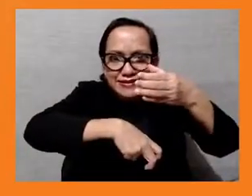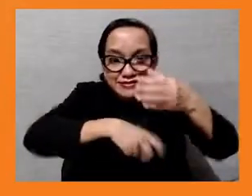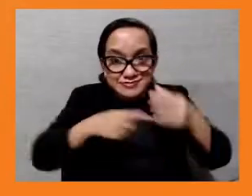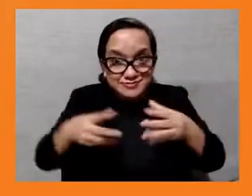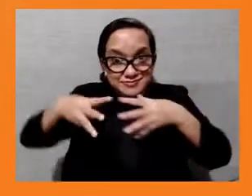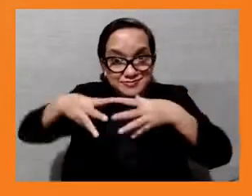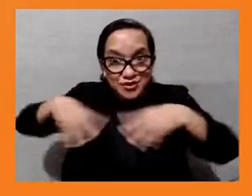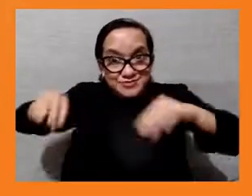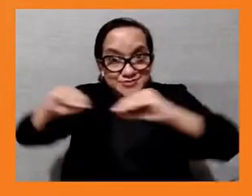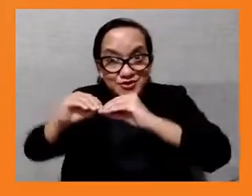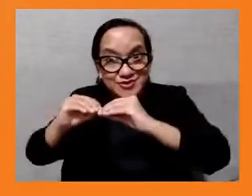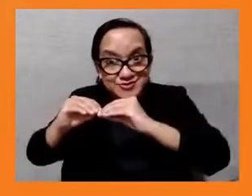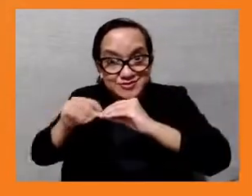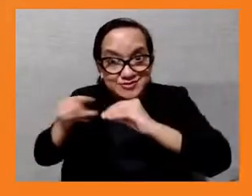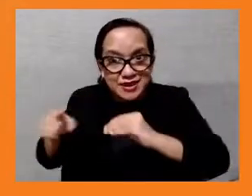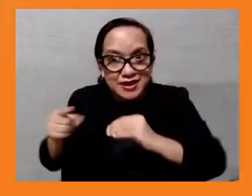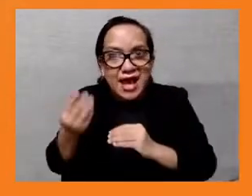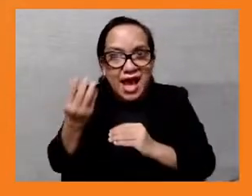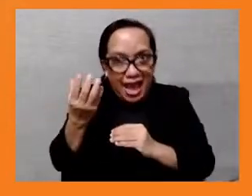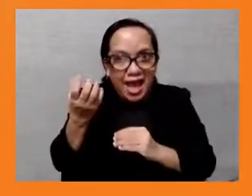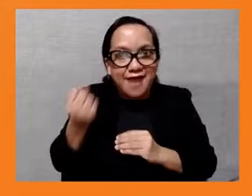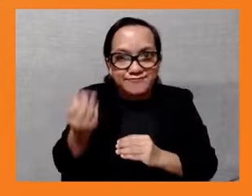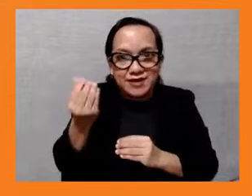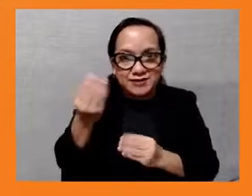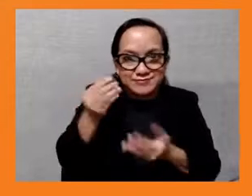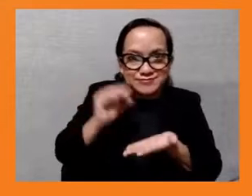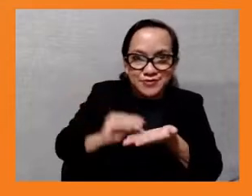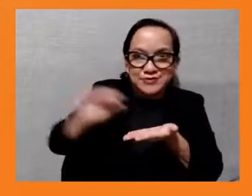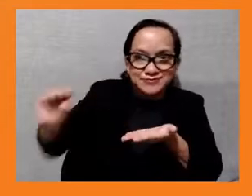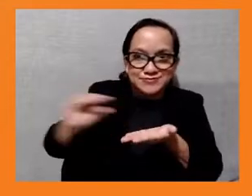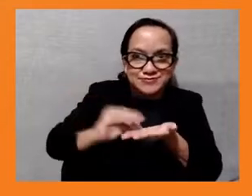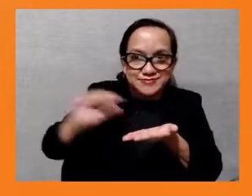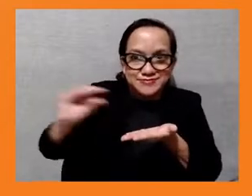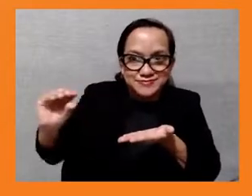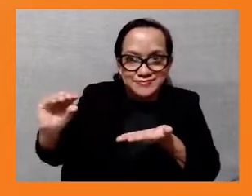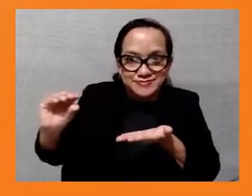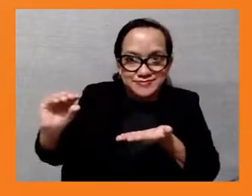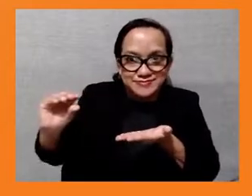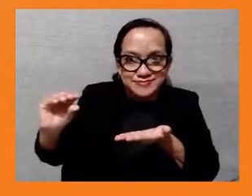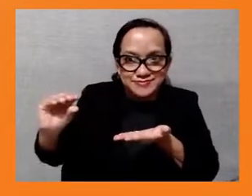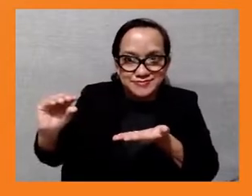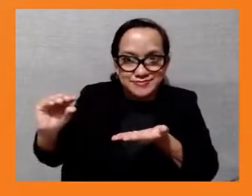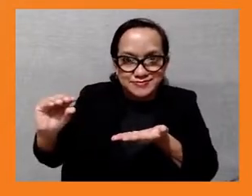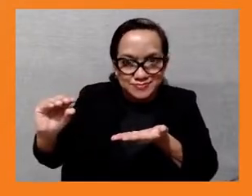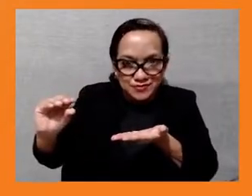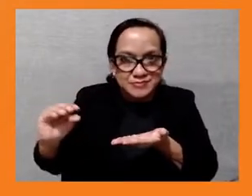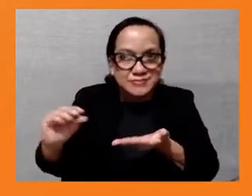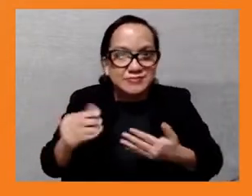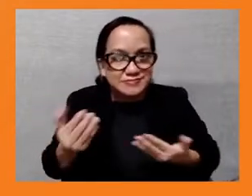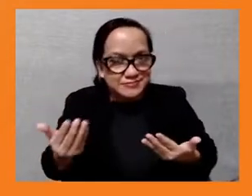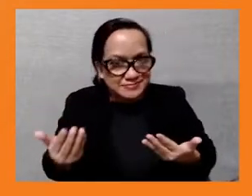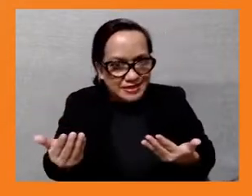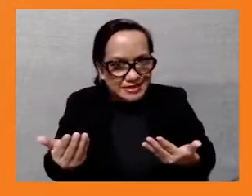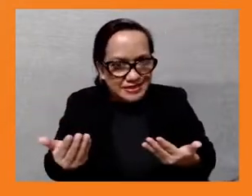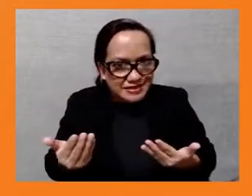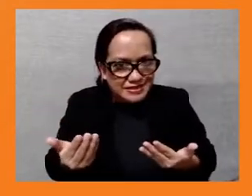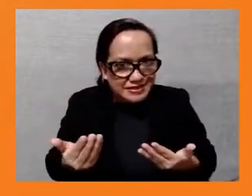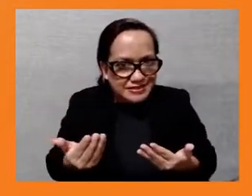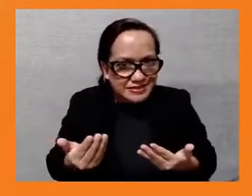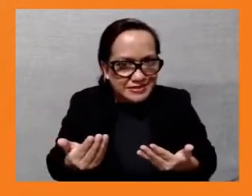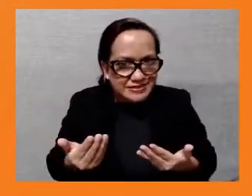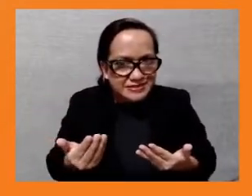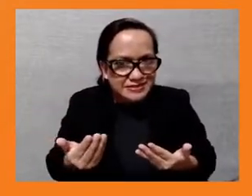OSPF that was declared the complaint ineligible. And on 12th February 2020, the committee again filed complaints